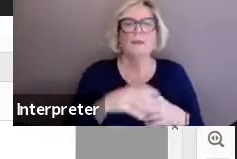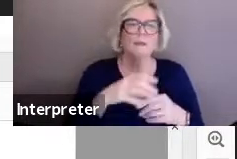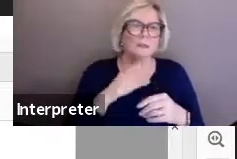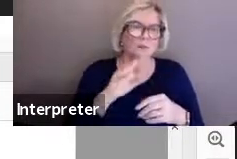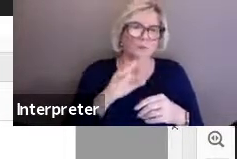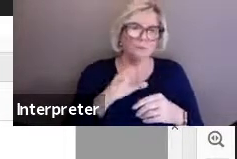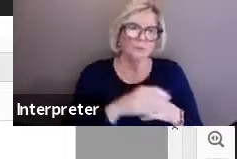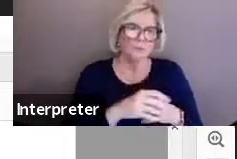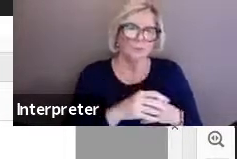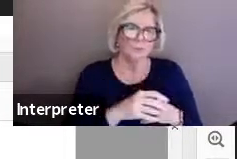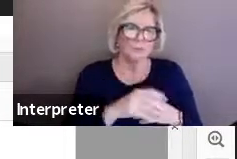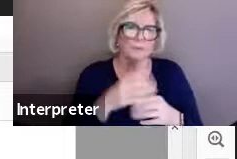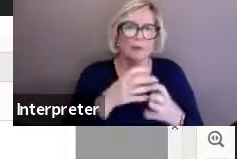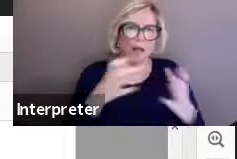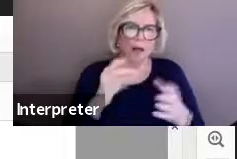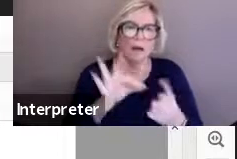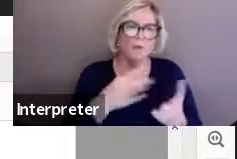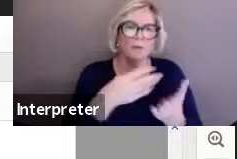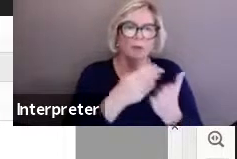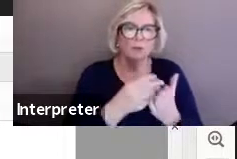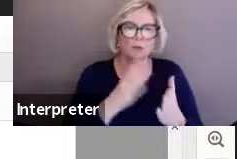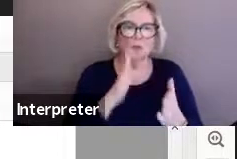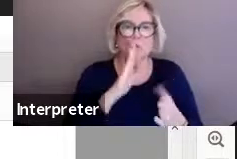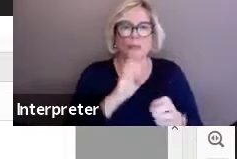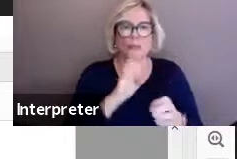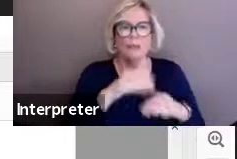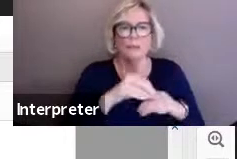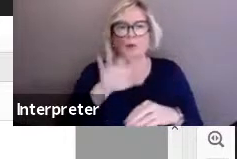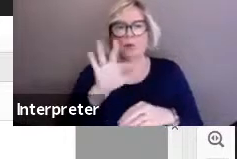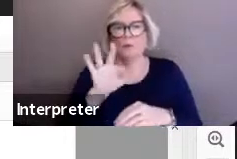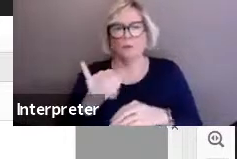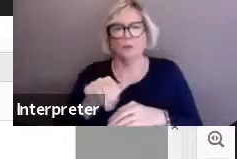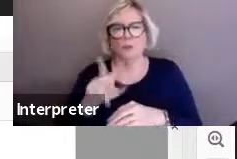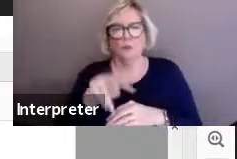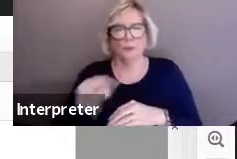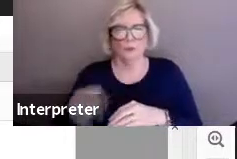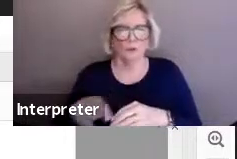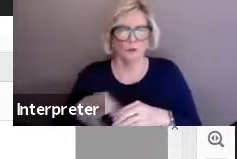here in 22, which is really driving that decrease that we're seeing.